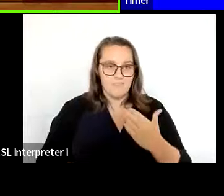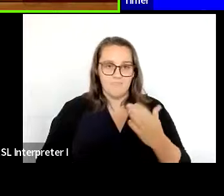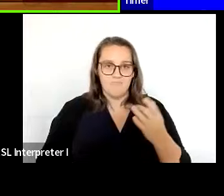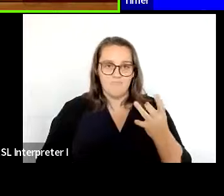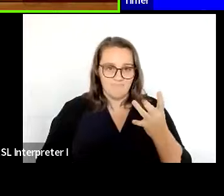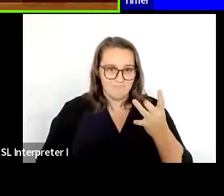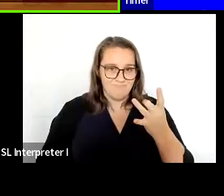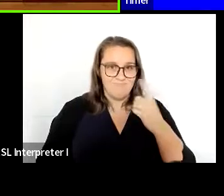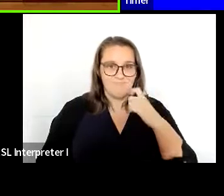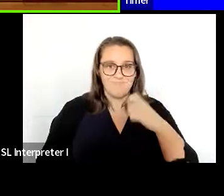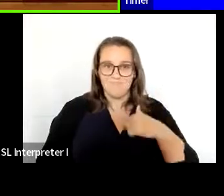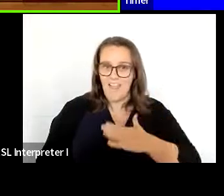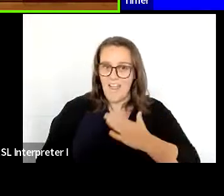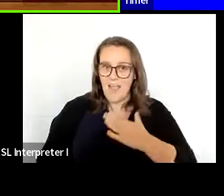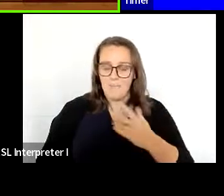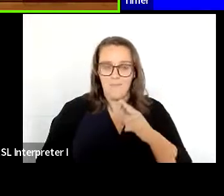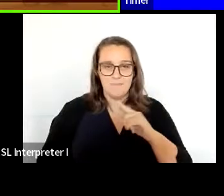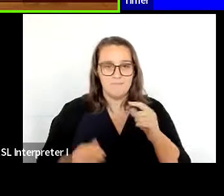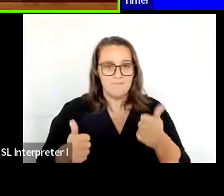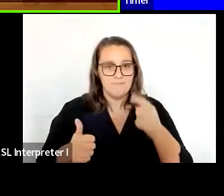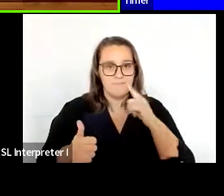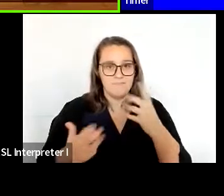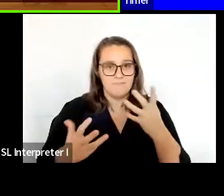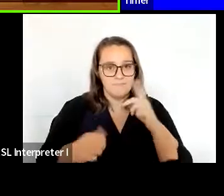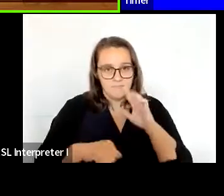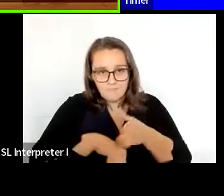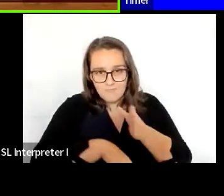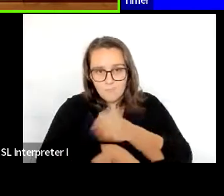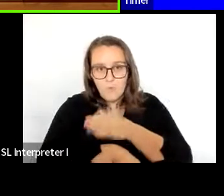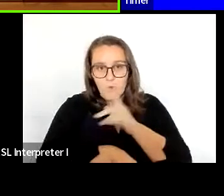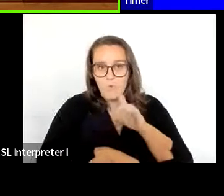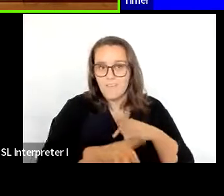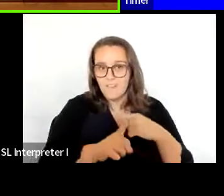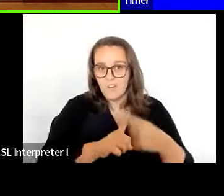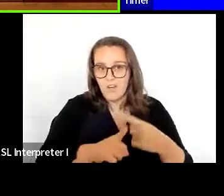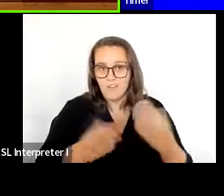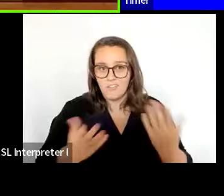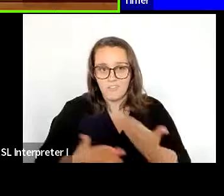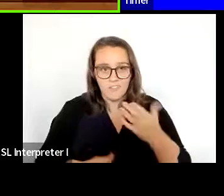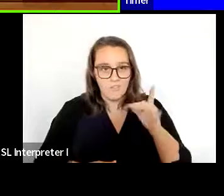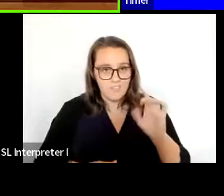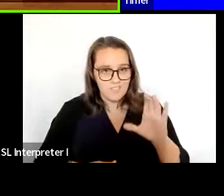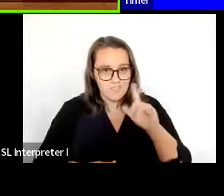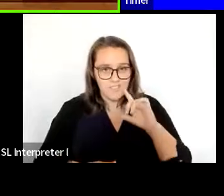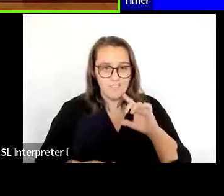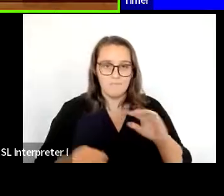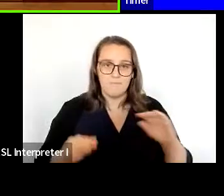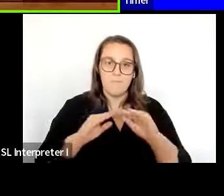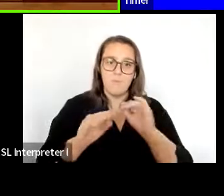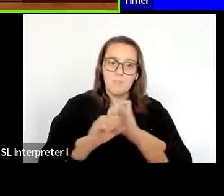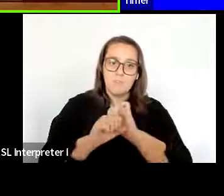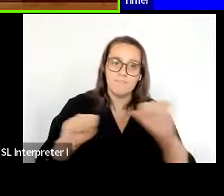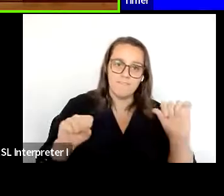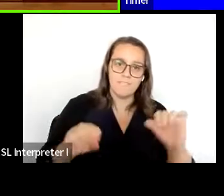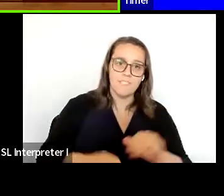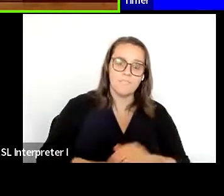to make as many intersections as possible safer.